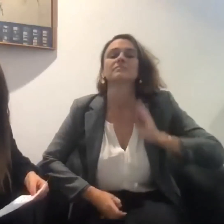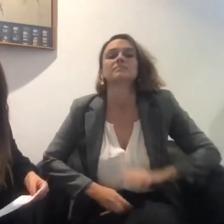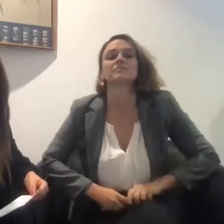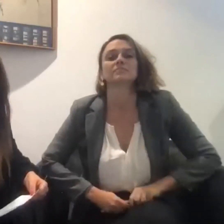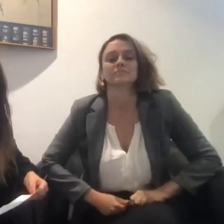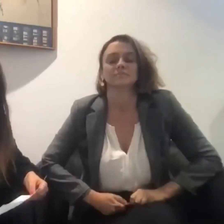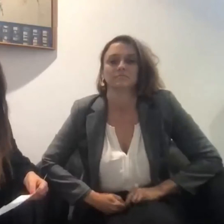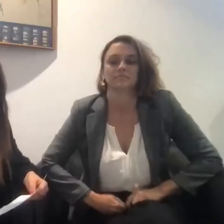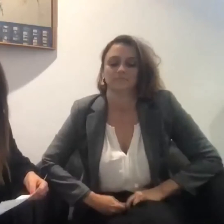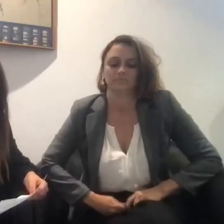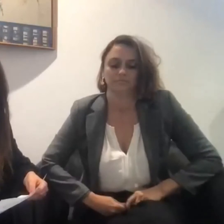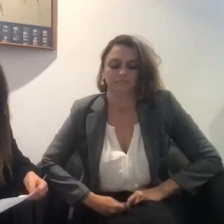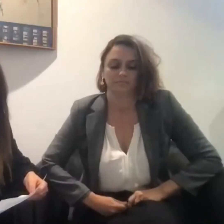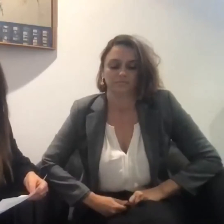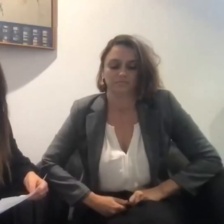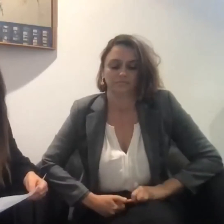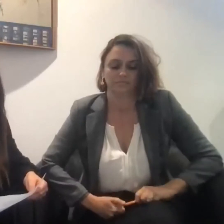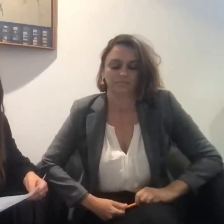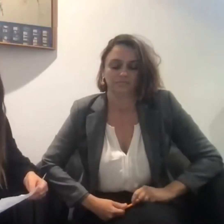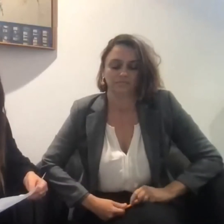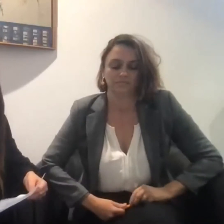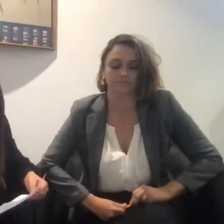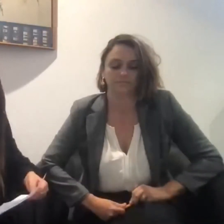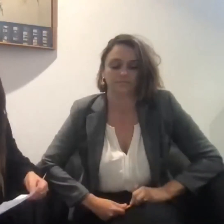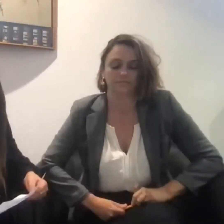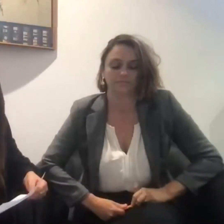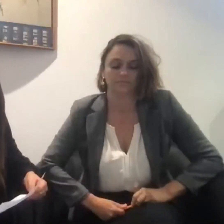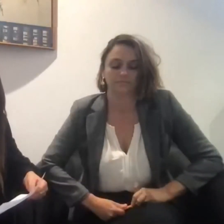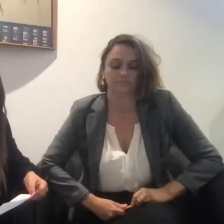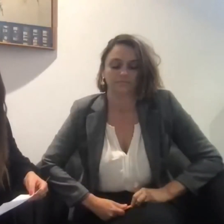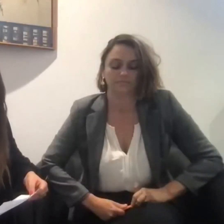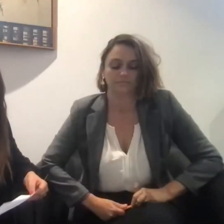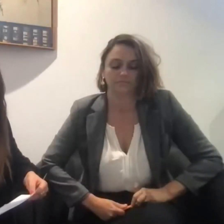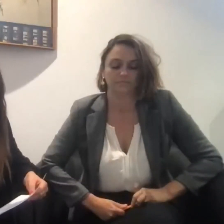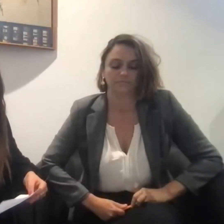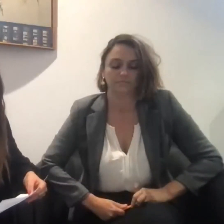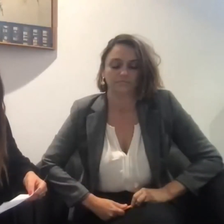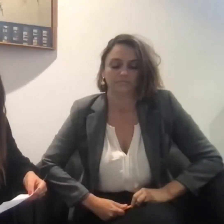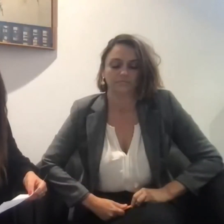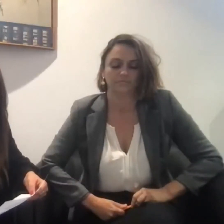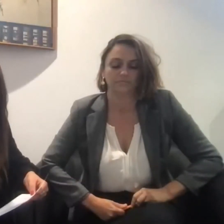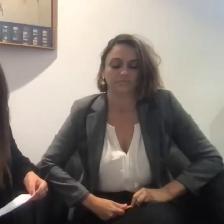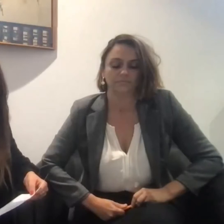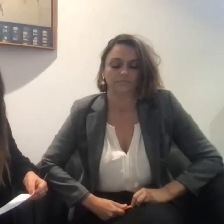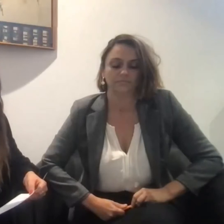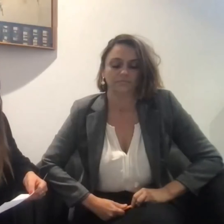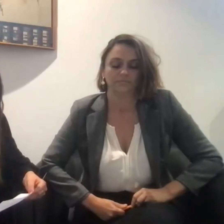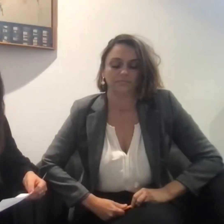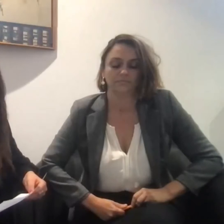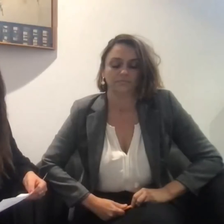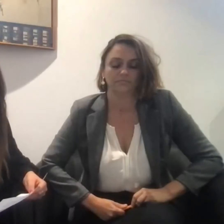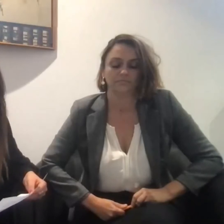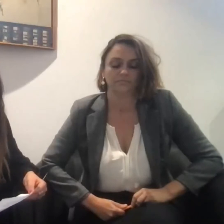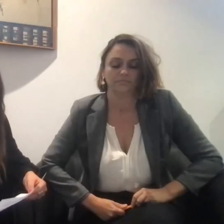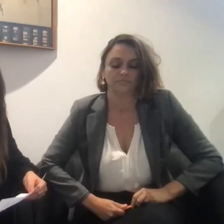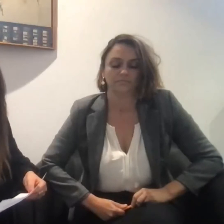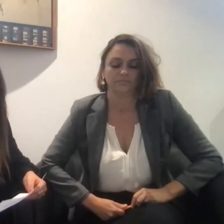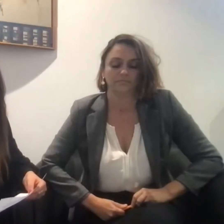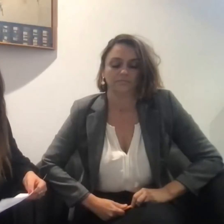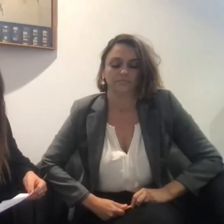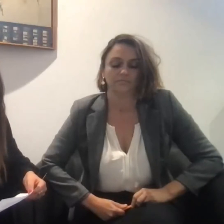is to give to our 20 resource centers in French the capacity to be attractive in order